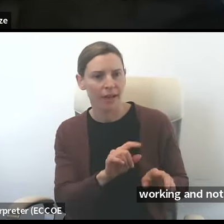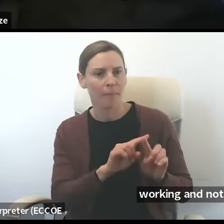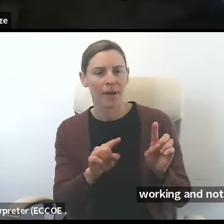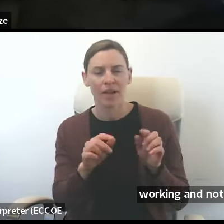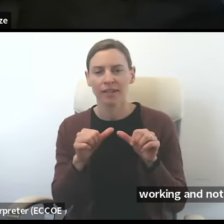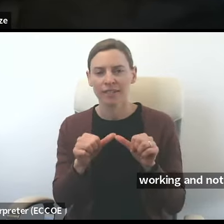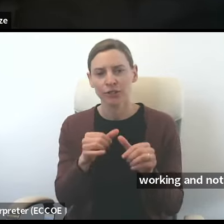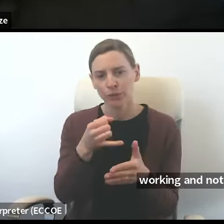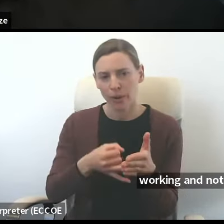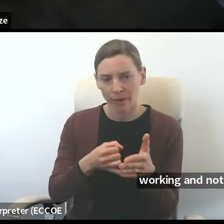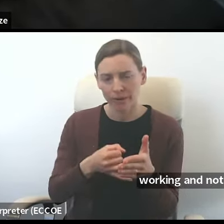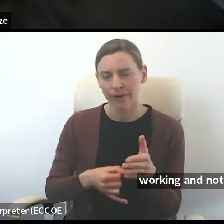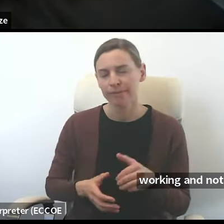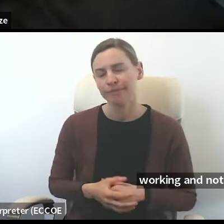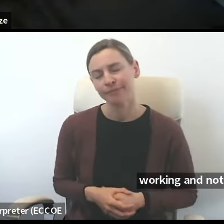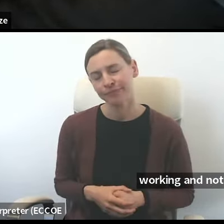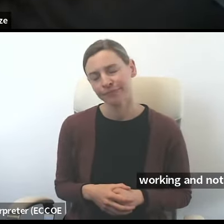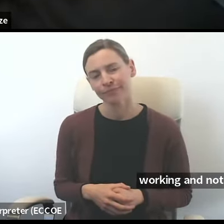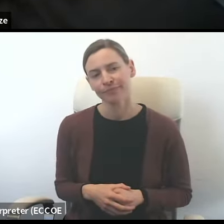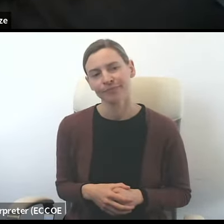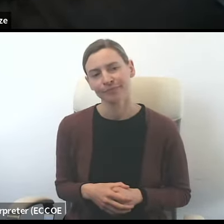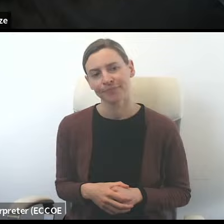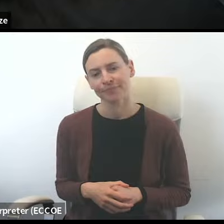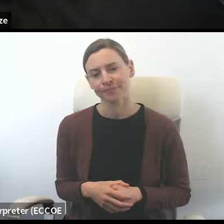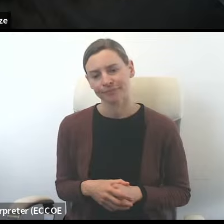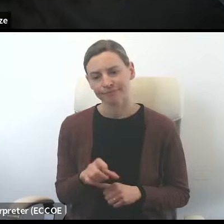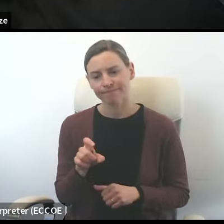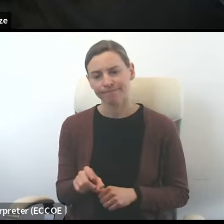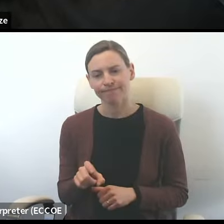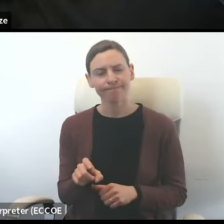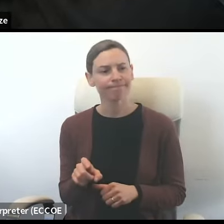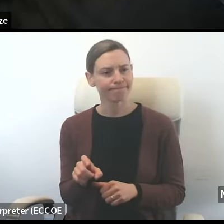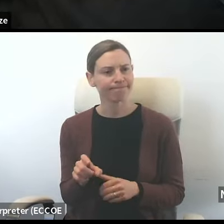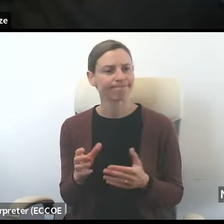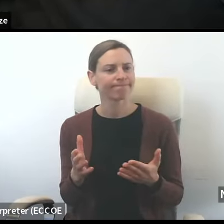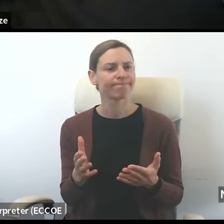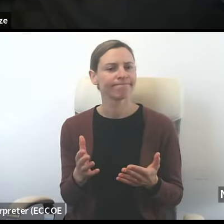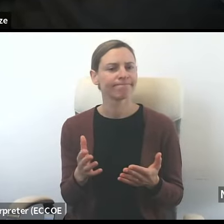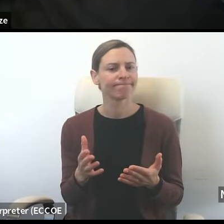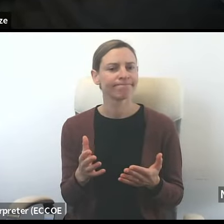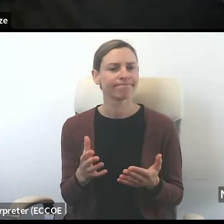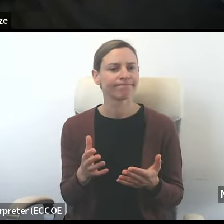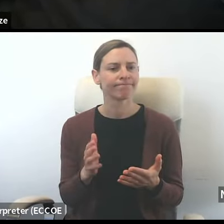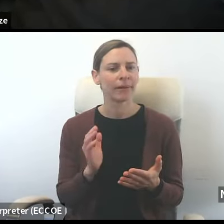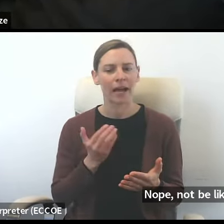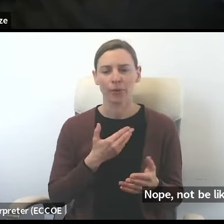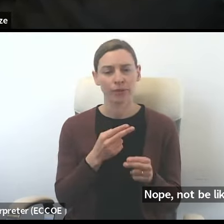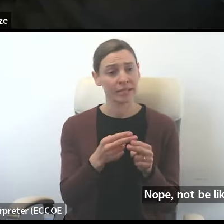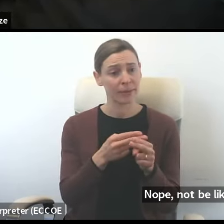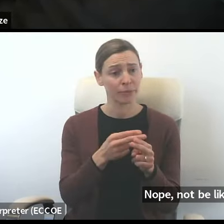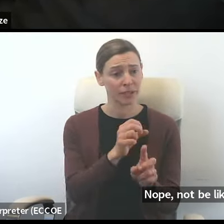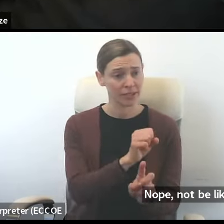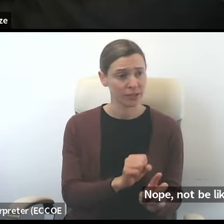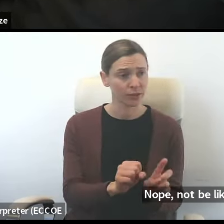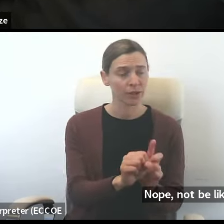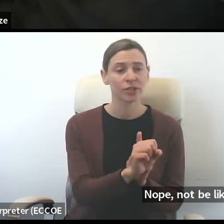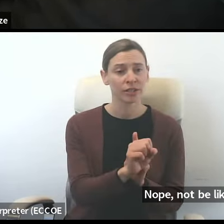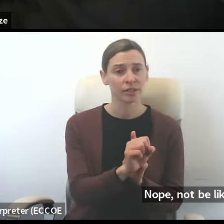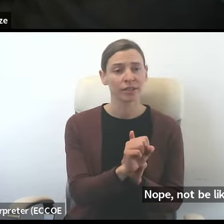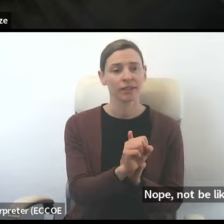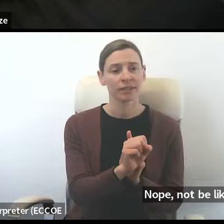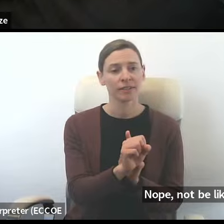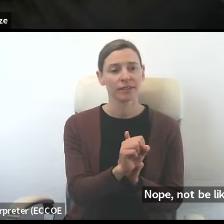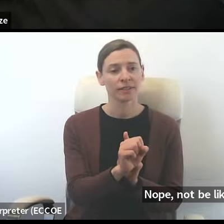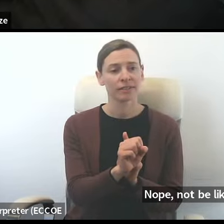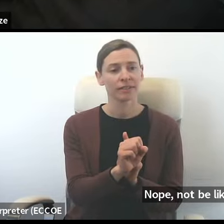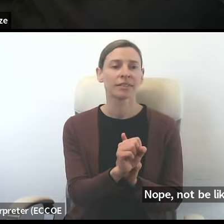Not be like try to turn the temporary situation into something. I